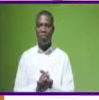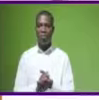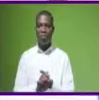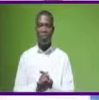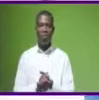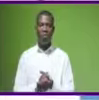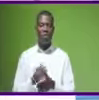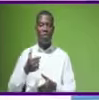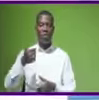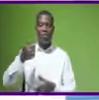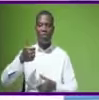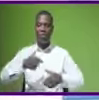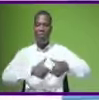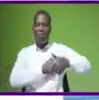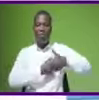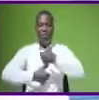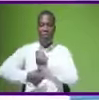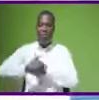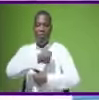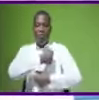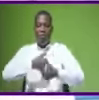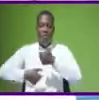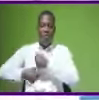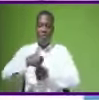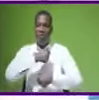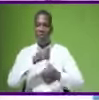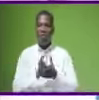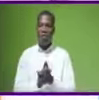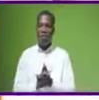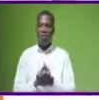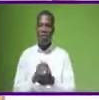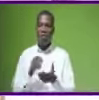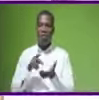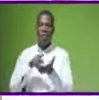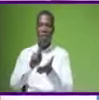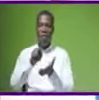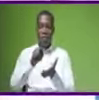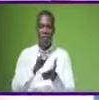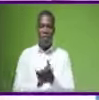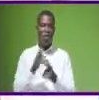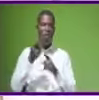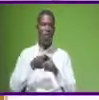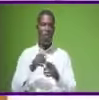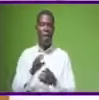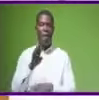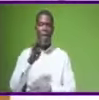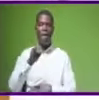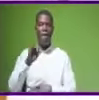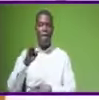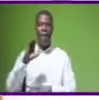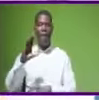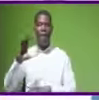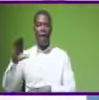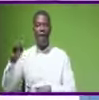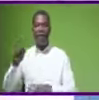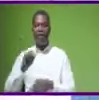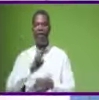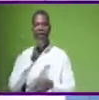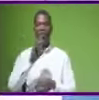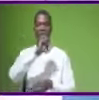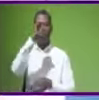Moturare incense. Me fa free maker me the dollars net. Sir. Amen.